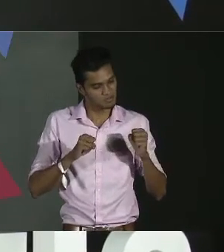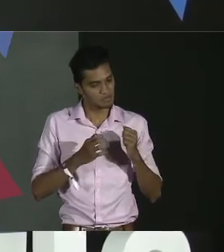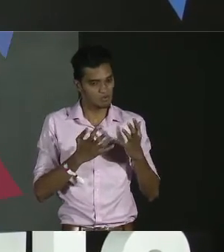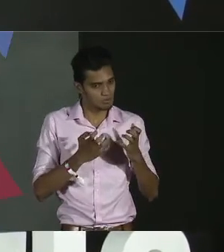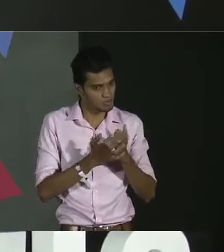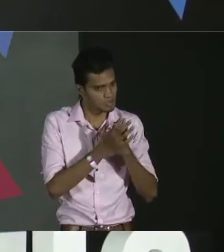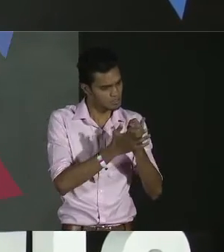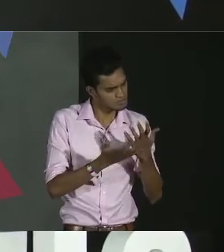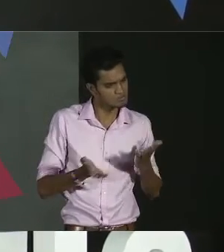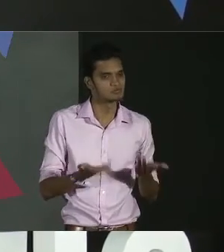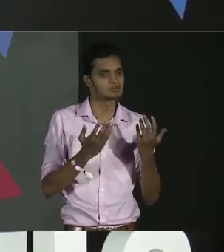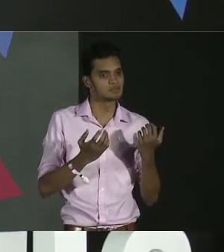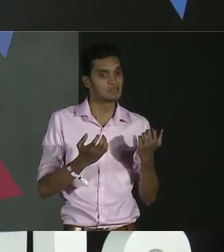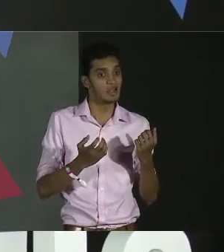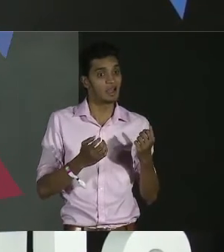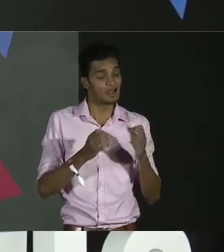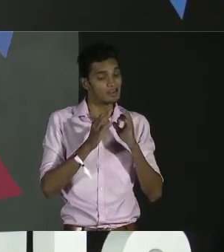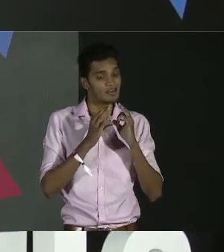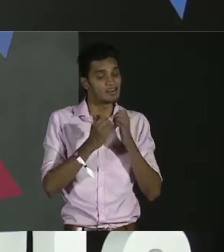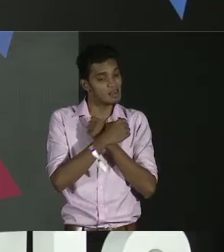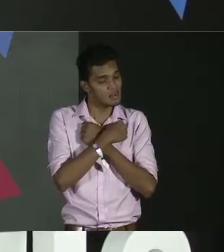support start at home.